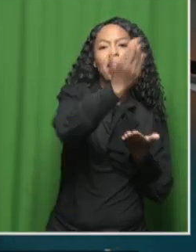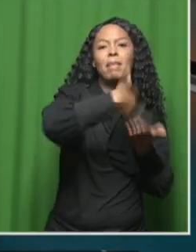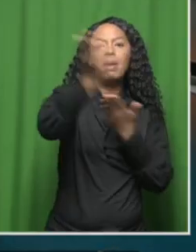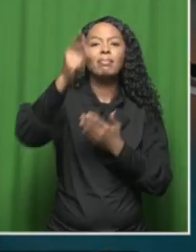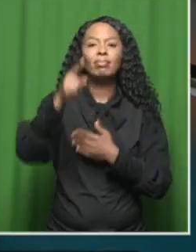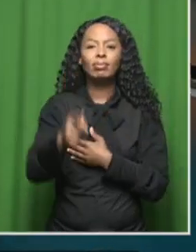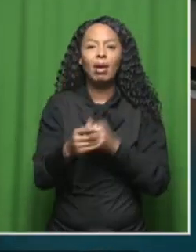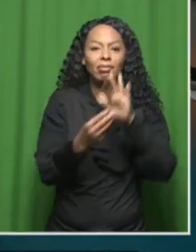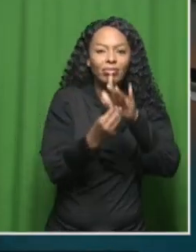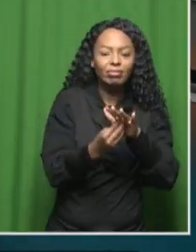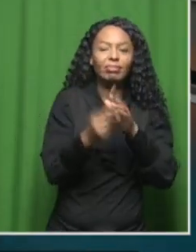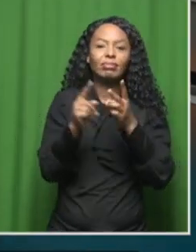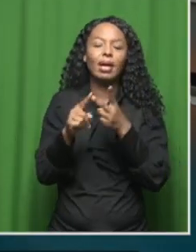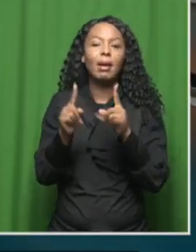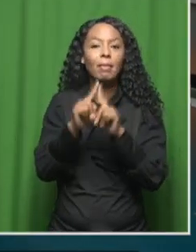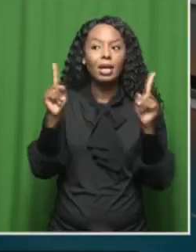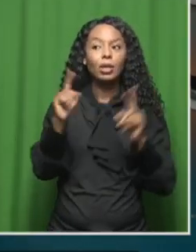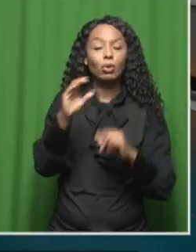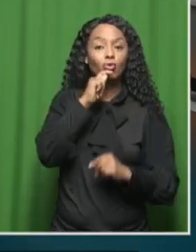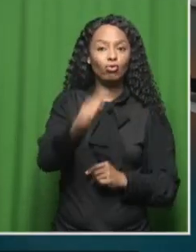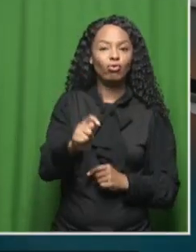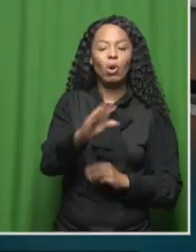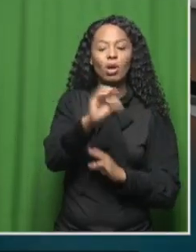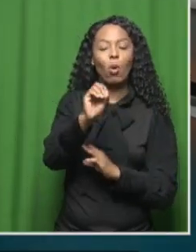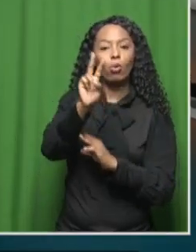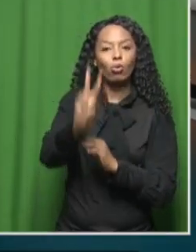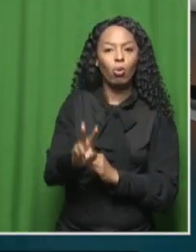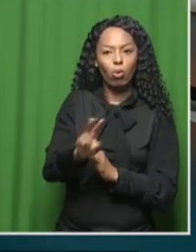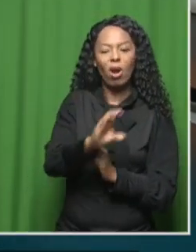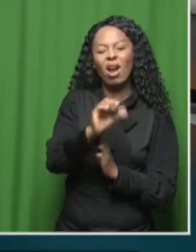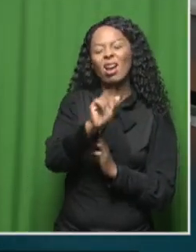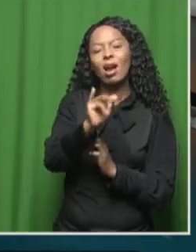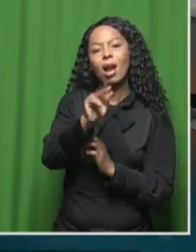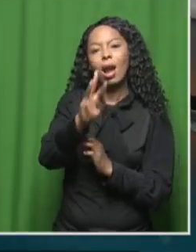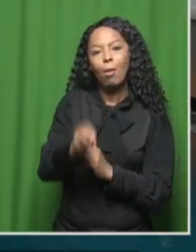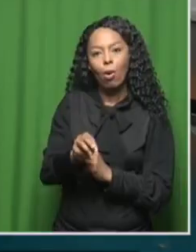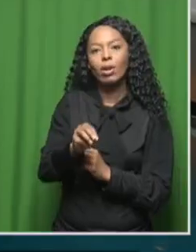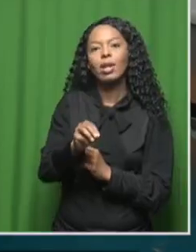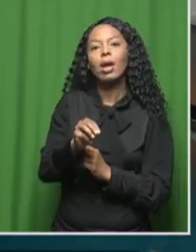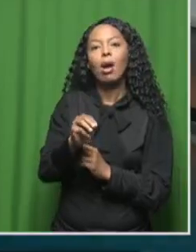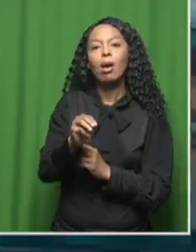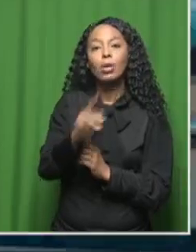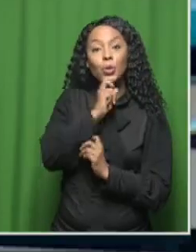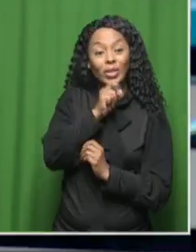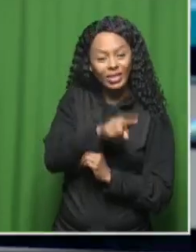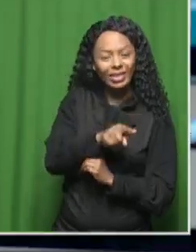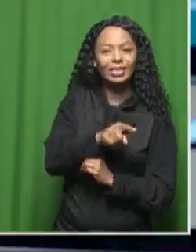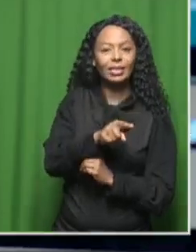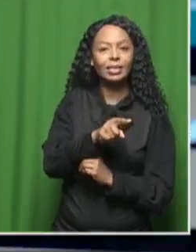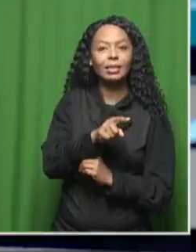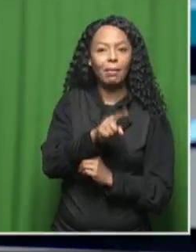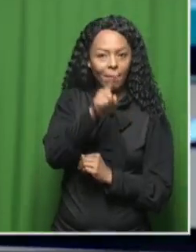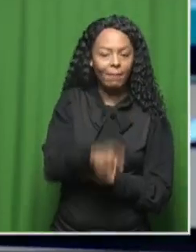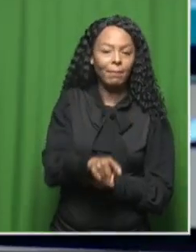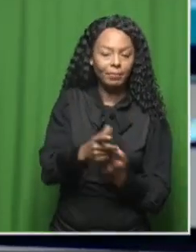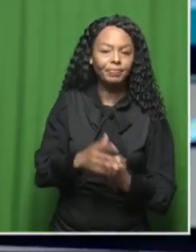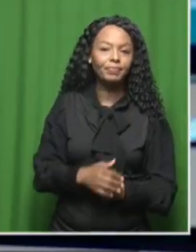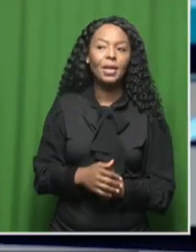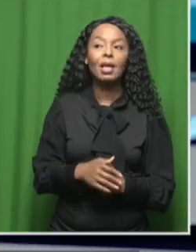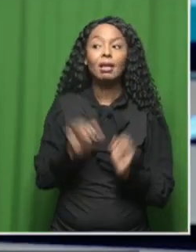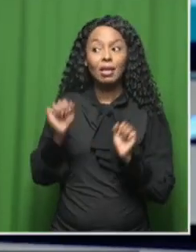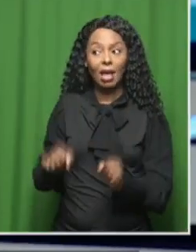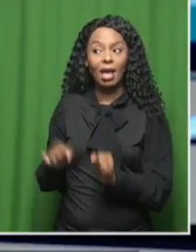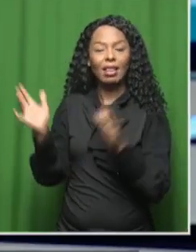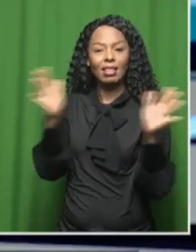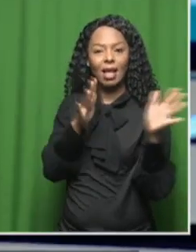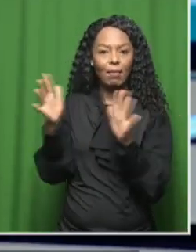neutrality across the world. And buy-in from the globe. But critics are saying that approval of the climate credit rules on